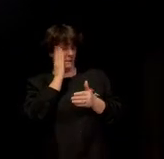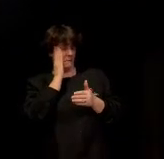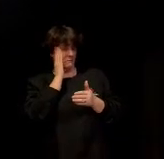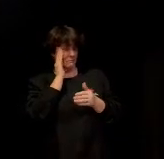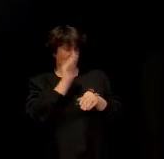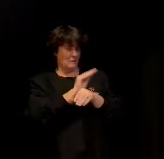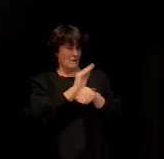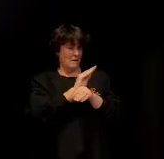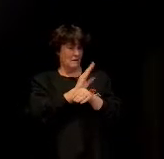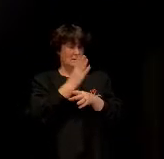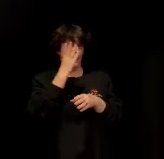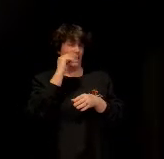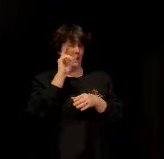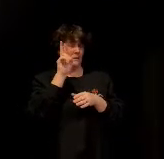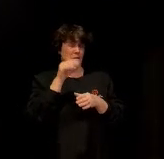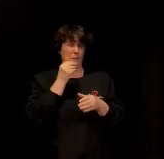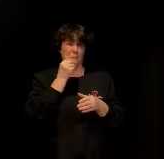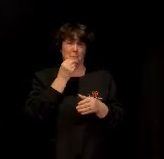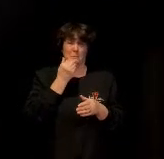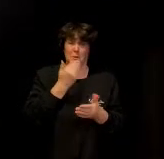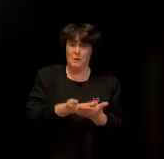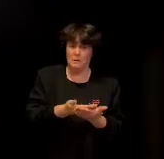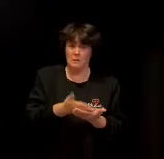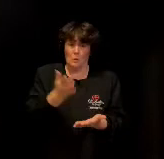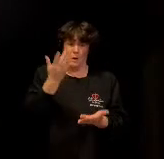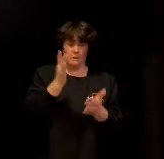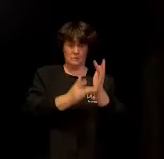why? Because Jesus is my Lord.